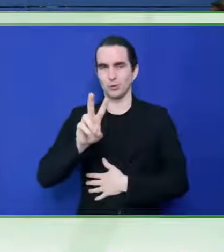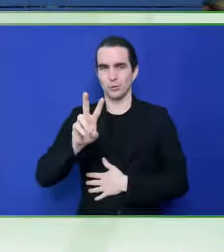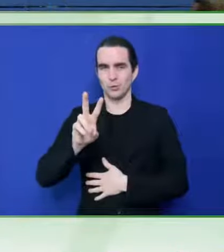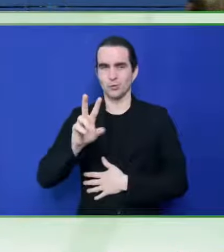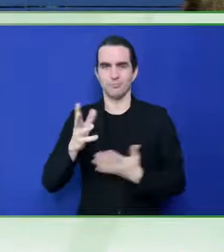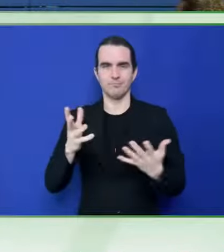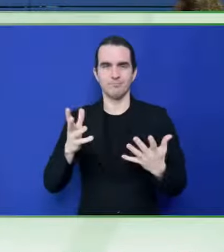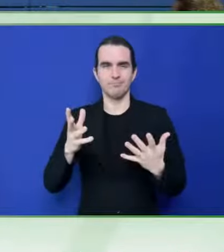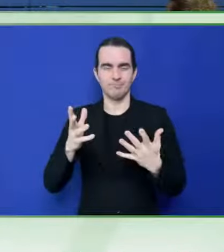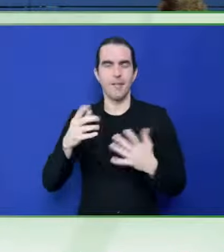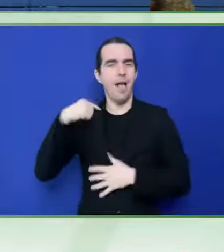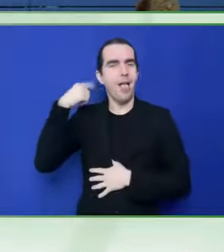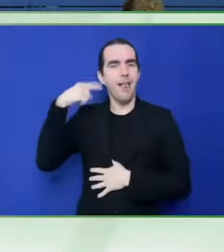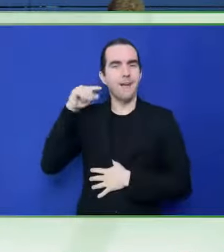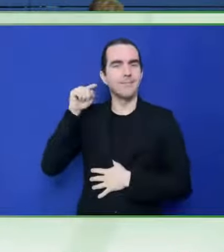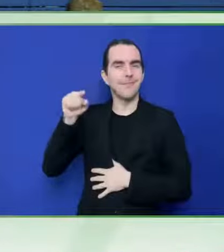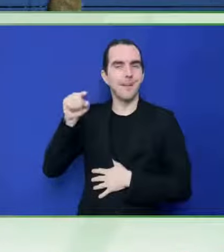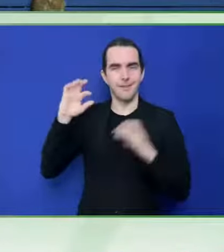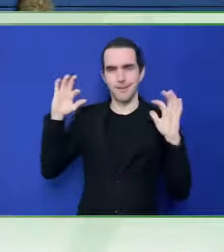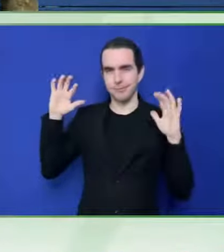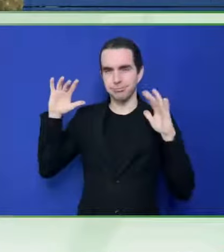not just a vanity project.